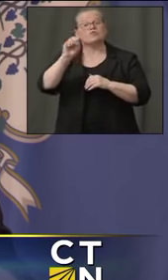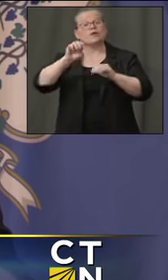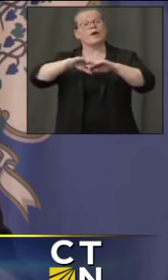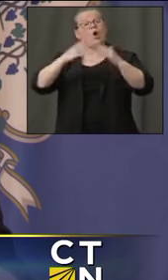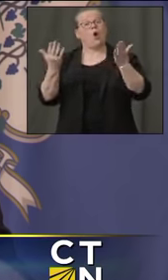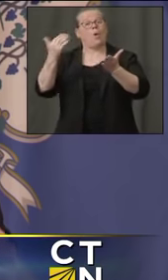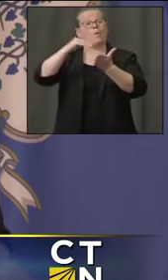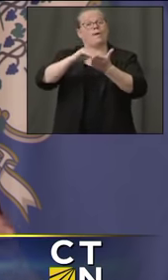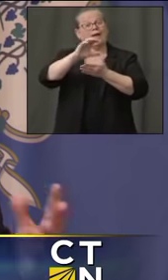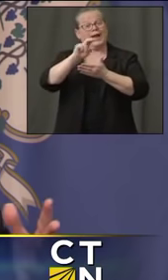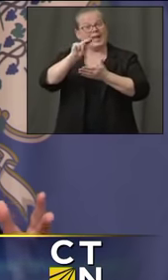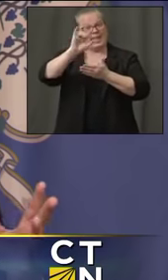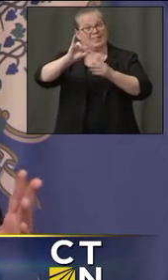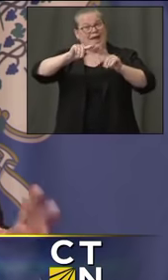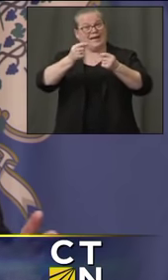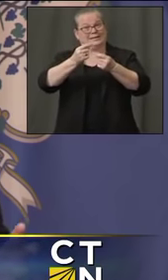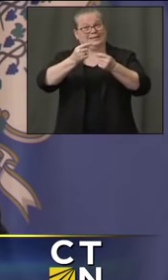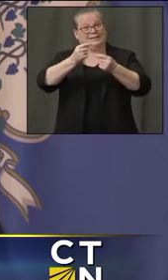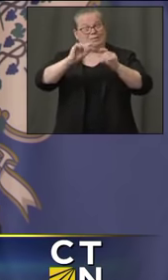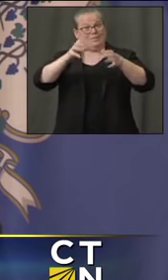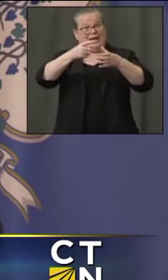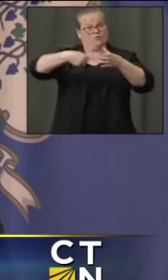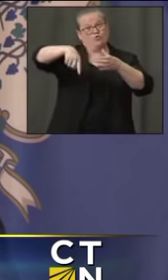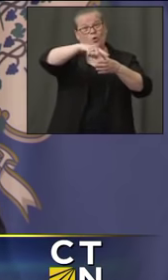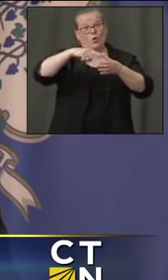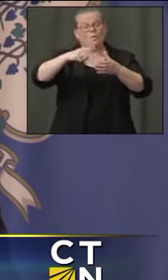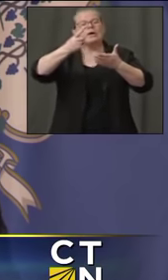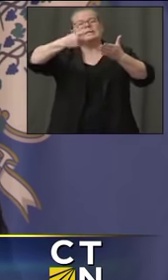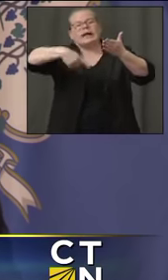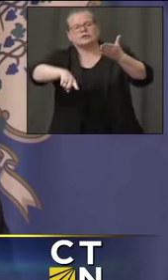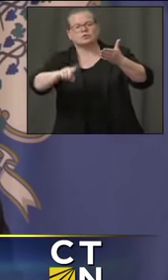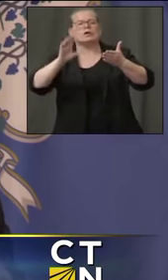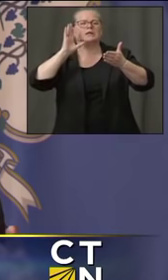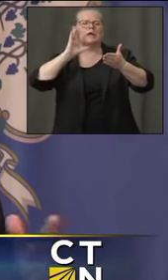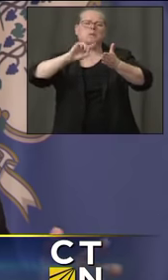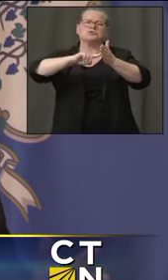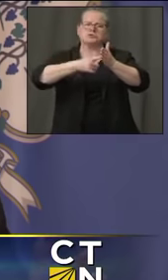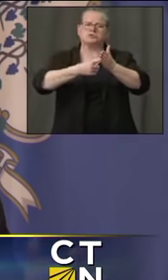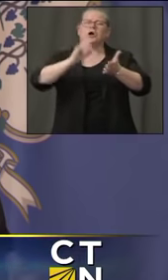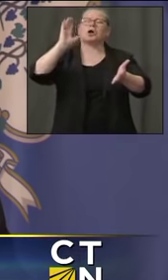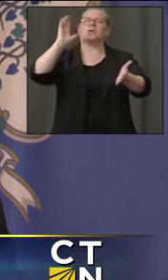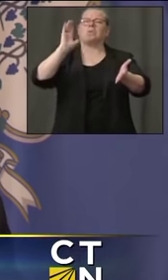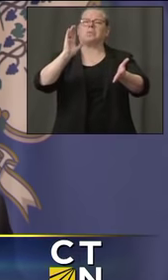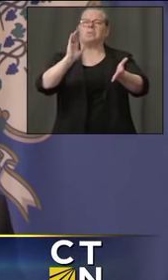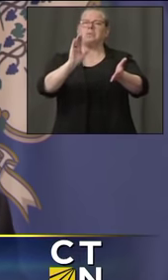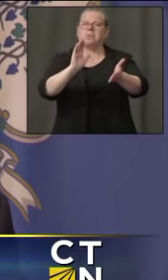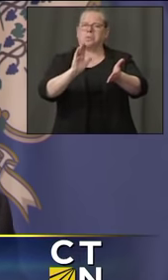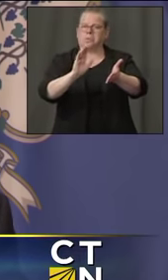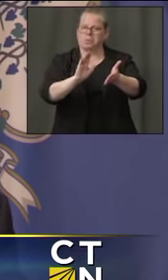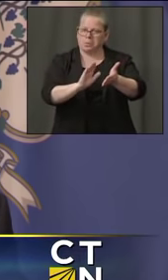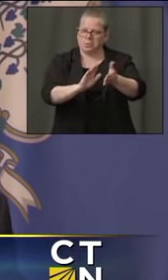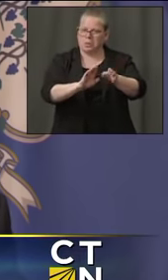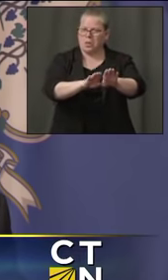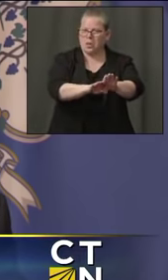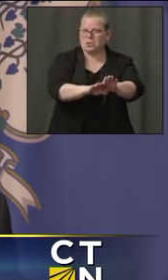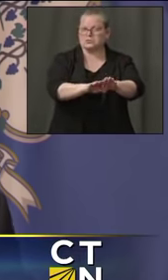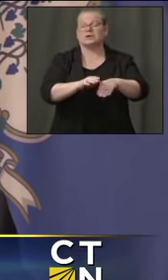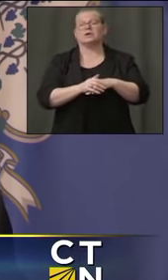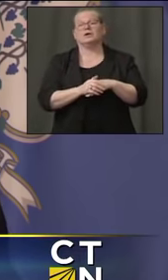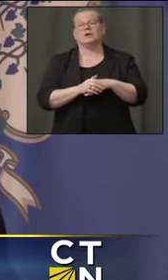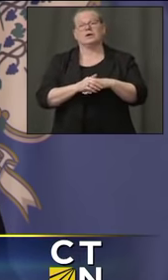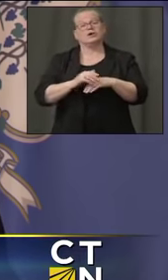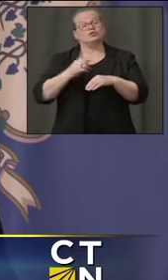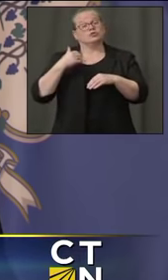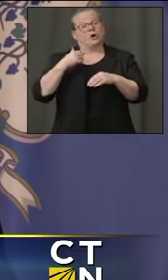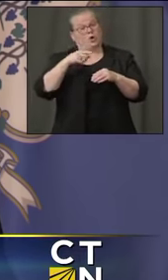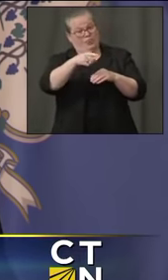very best health metrics we had. We're testing now against those metrics to see how we're doing. Now we have to implement for